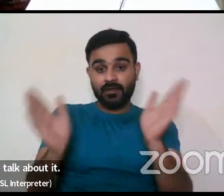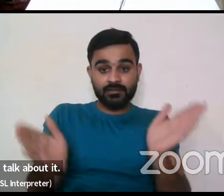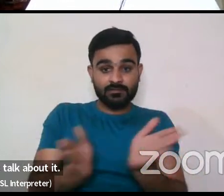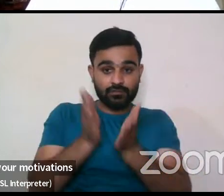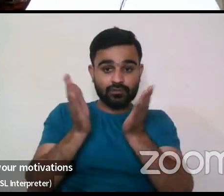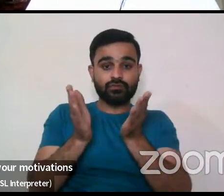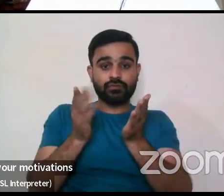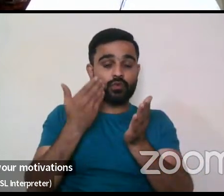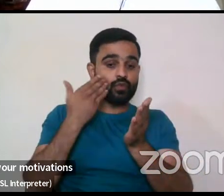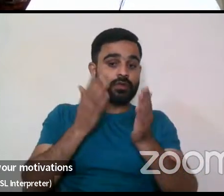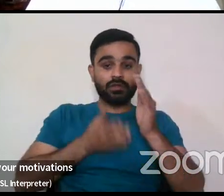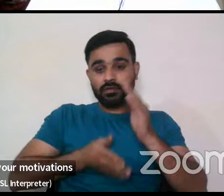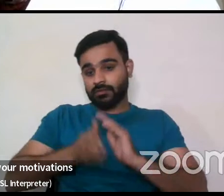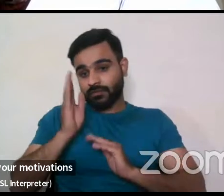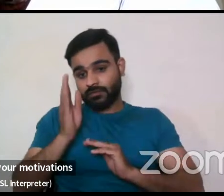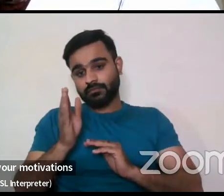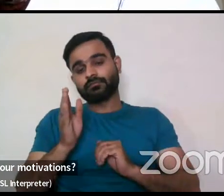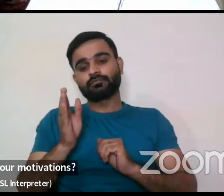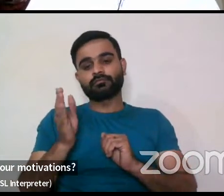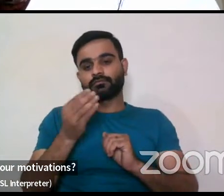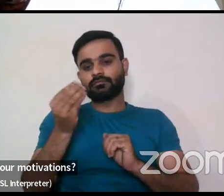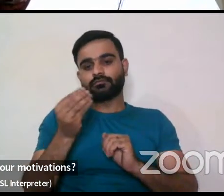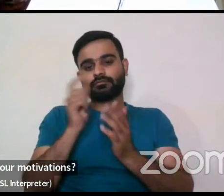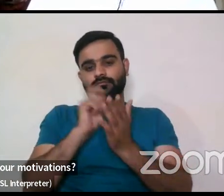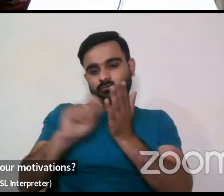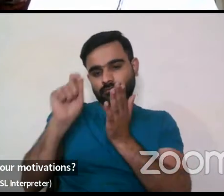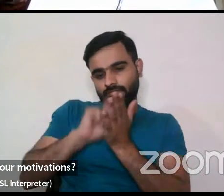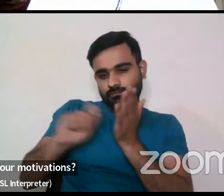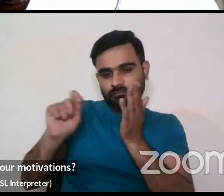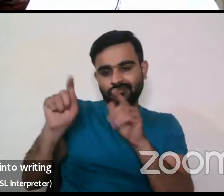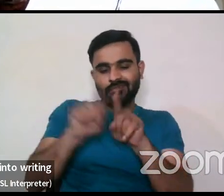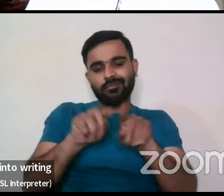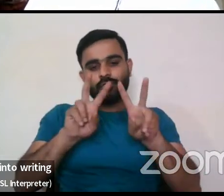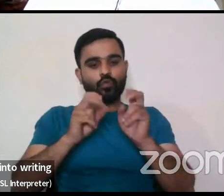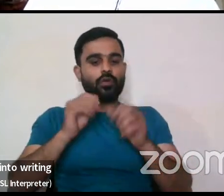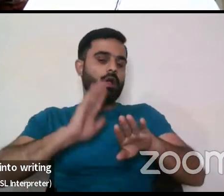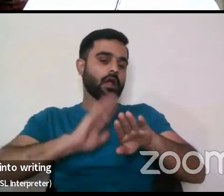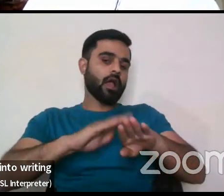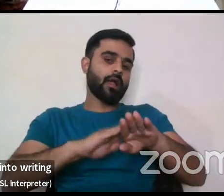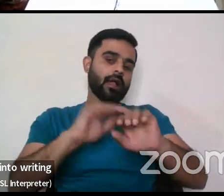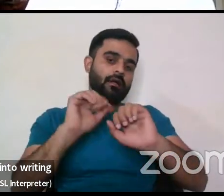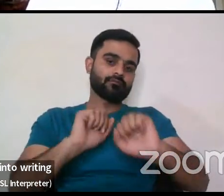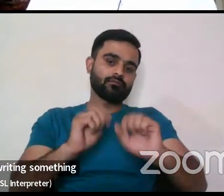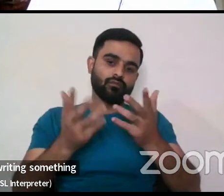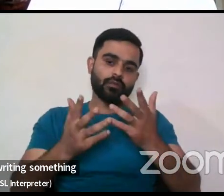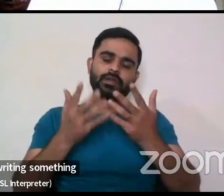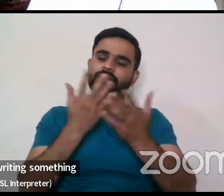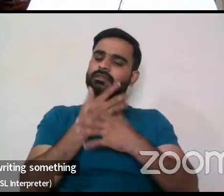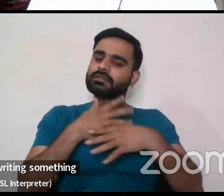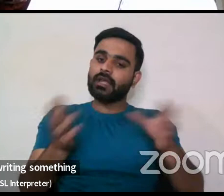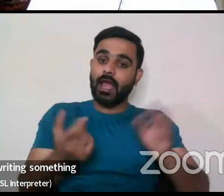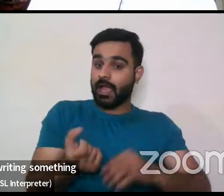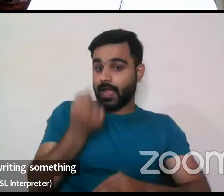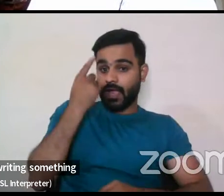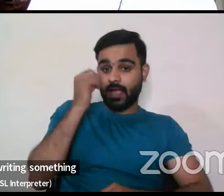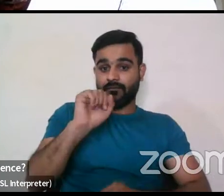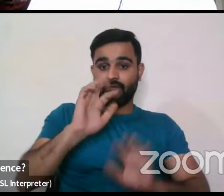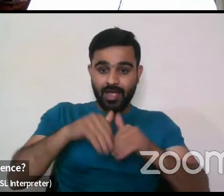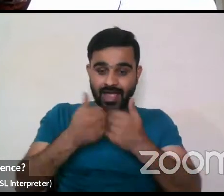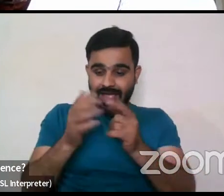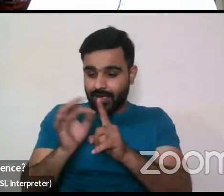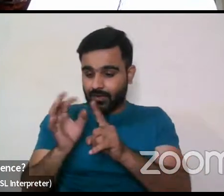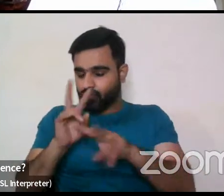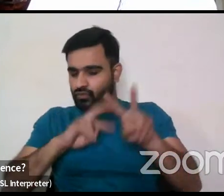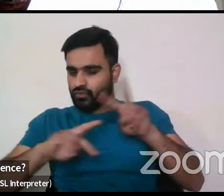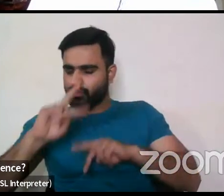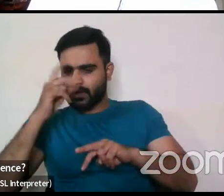motivations, when you were going into writing something like this? What has your experience been? And generally, I just want to understand from you, how receptive do you